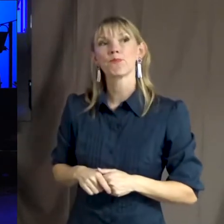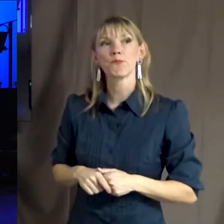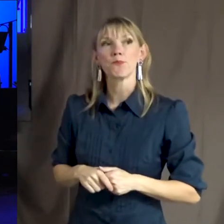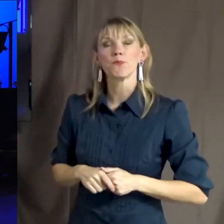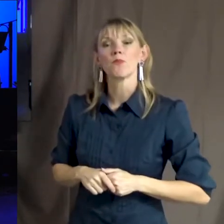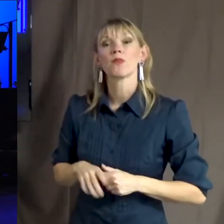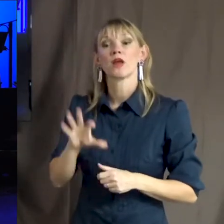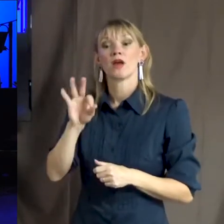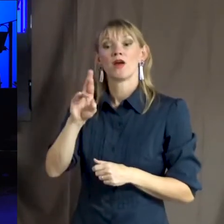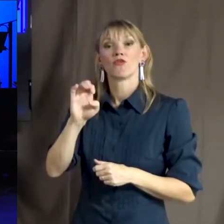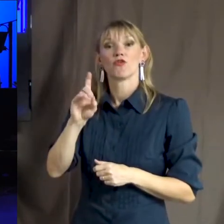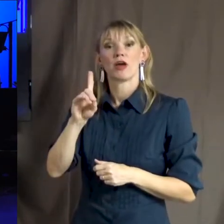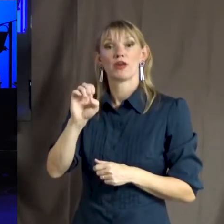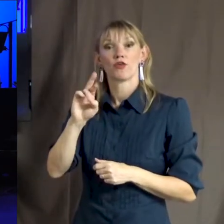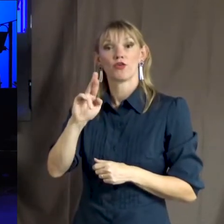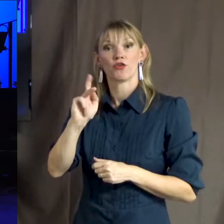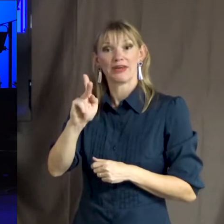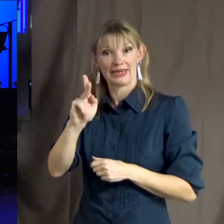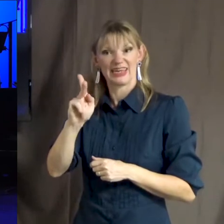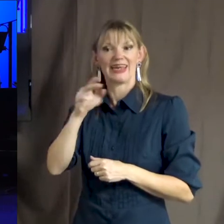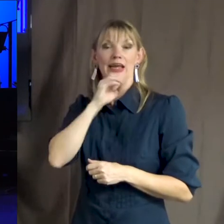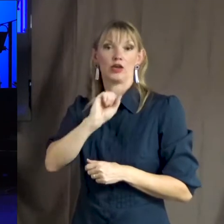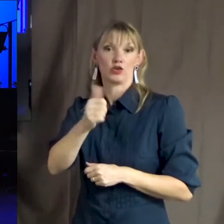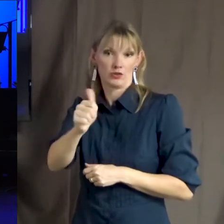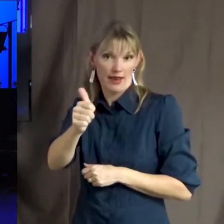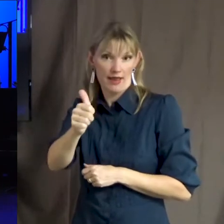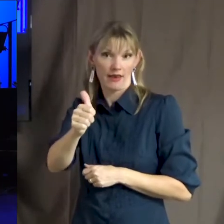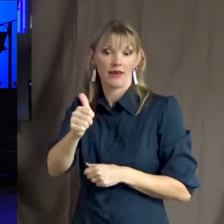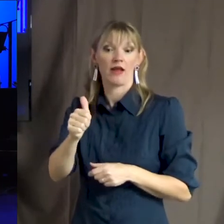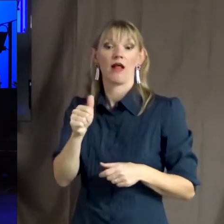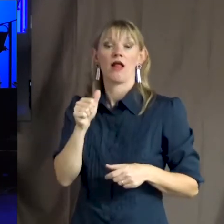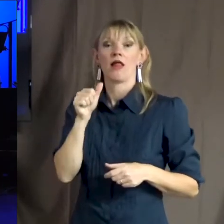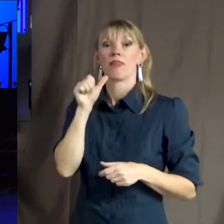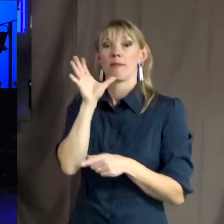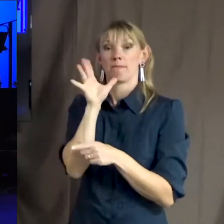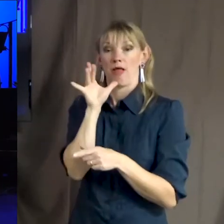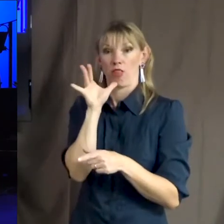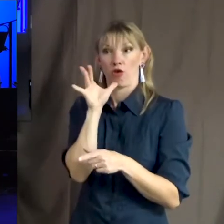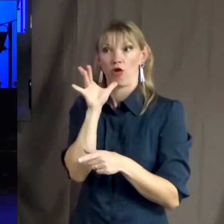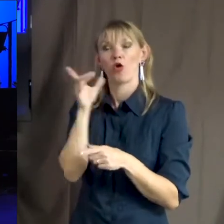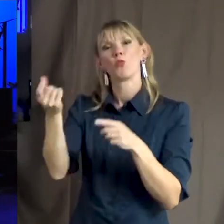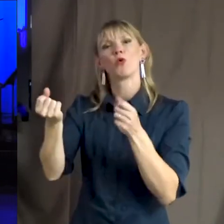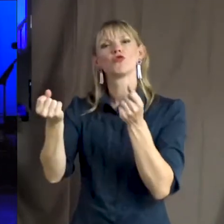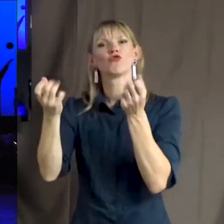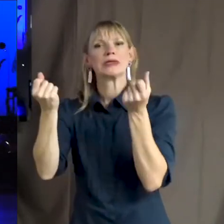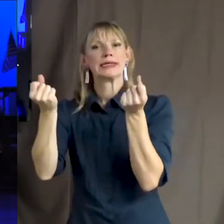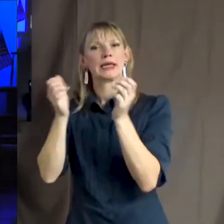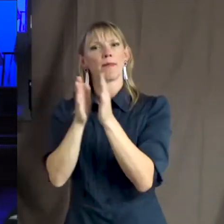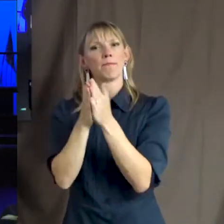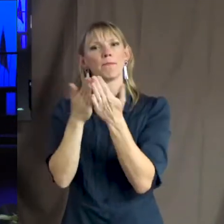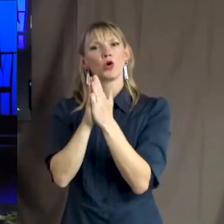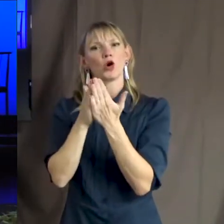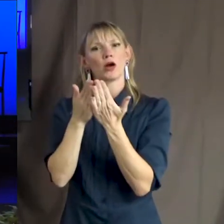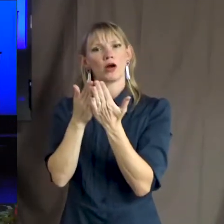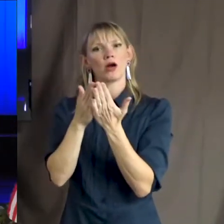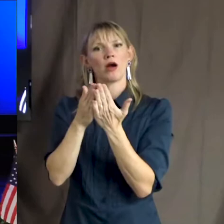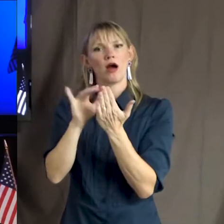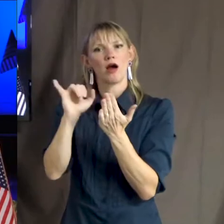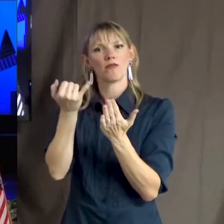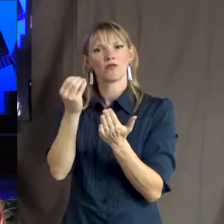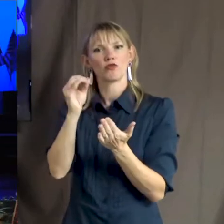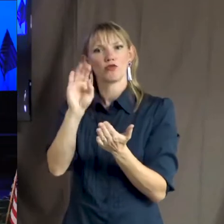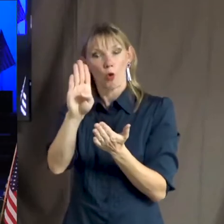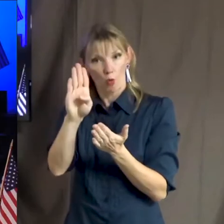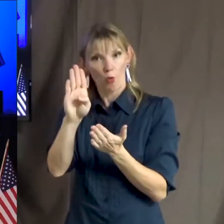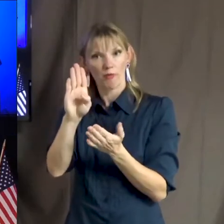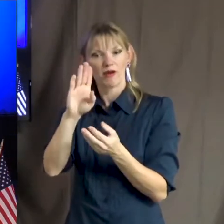When Frederick was 10 years old, the mother of the house was reading aloud the book of Job, ironically a book